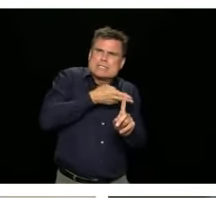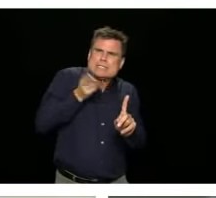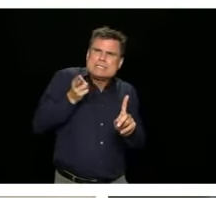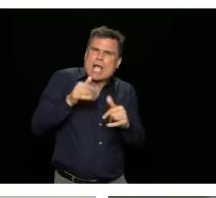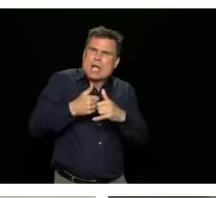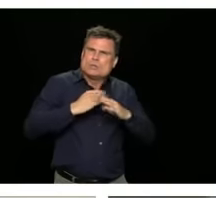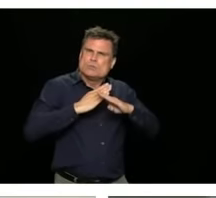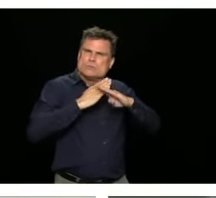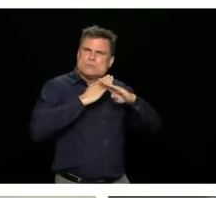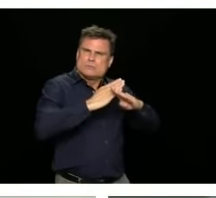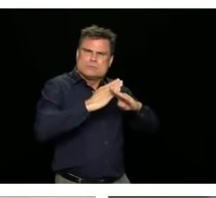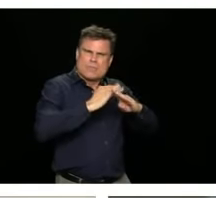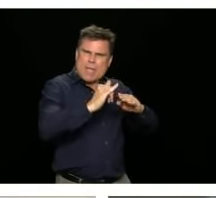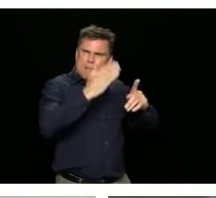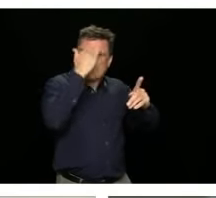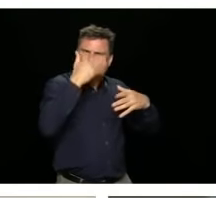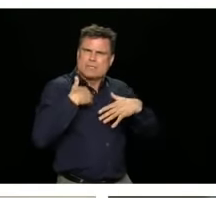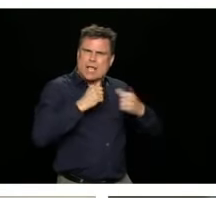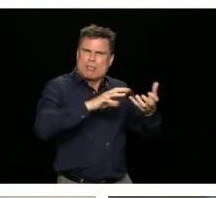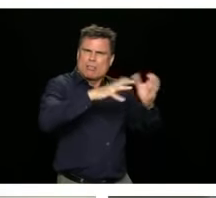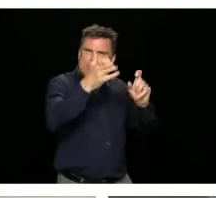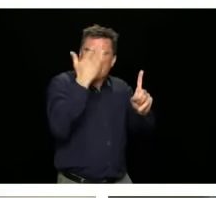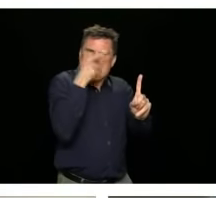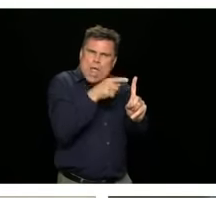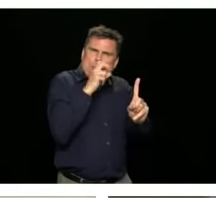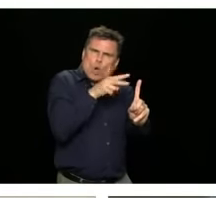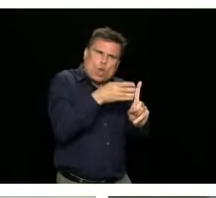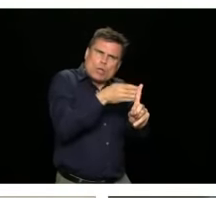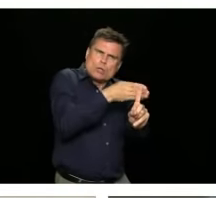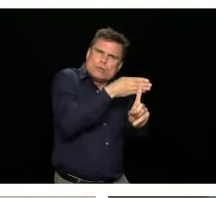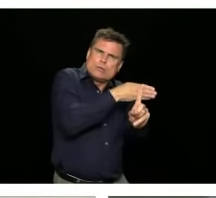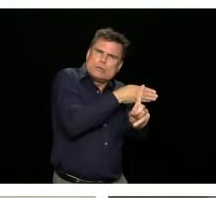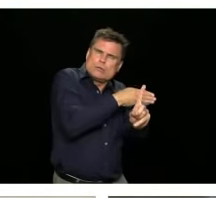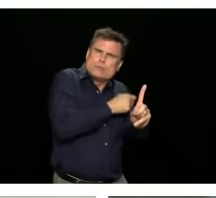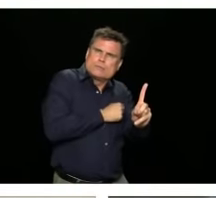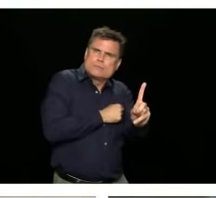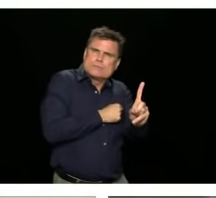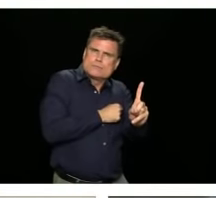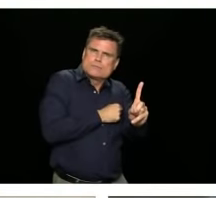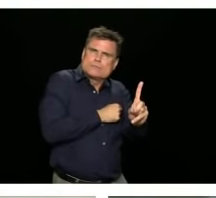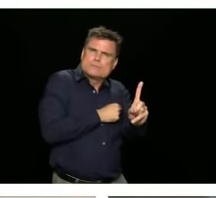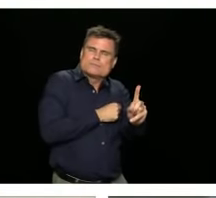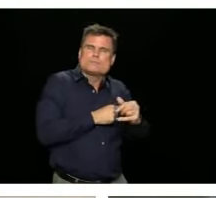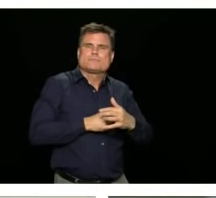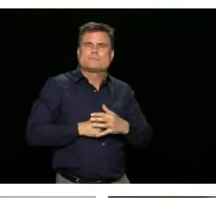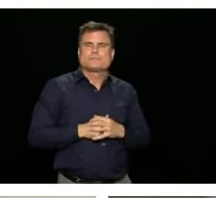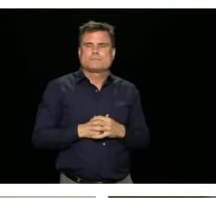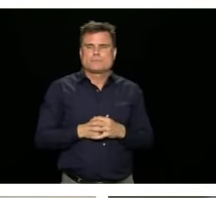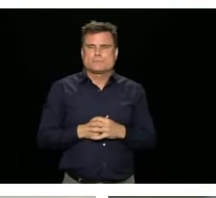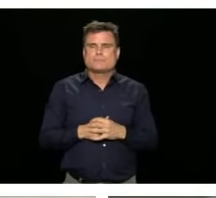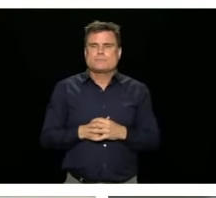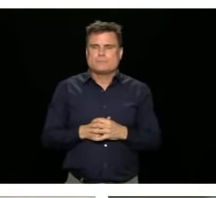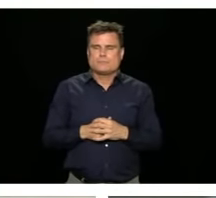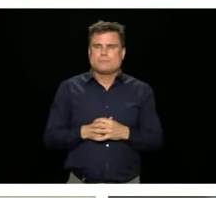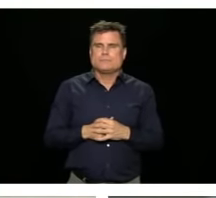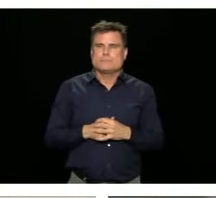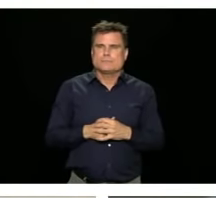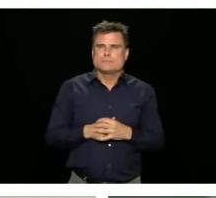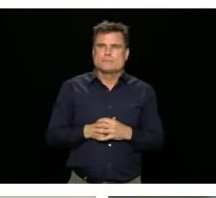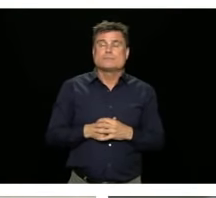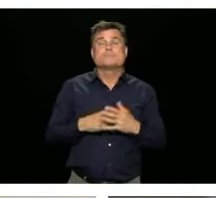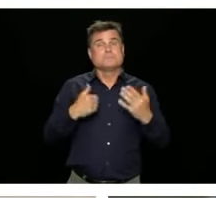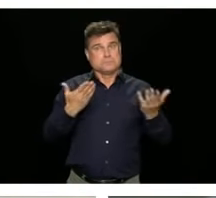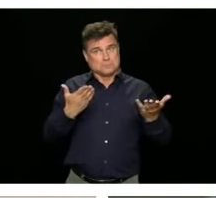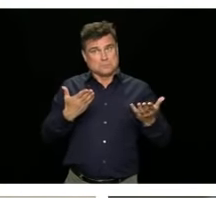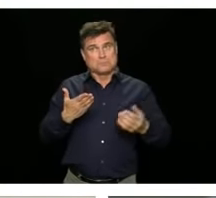actually really heartened because I know the premier announced this morning that we're going to open up the Police Act. After